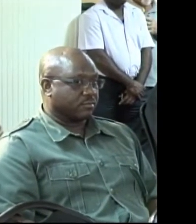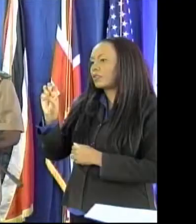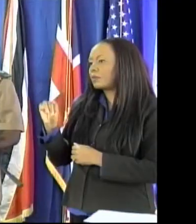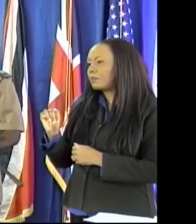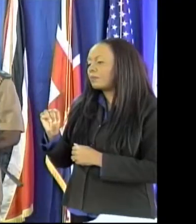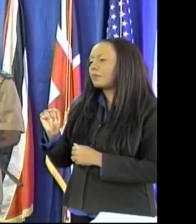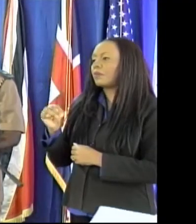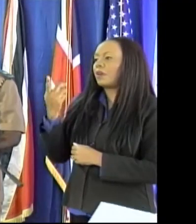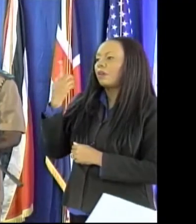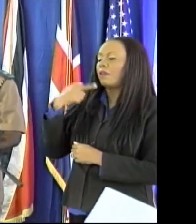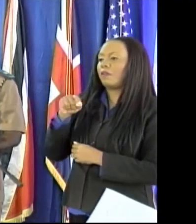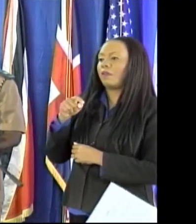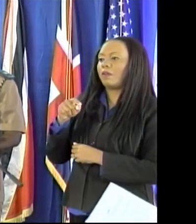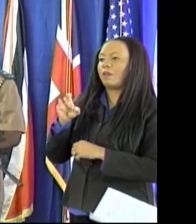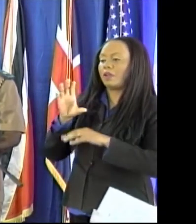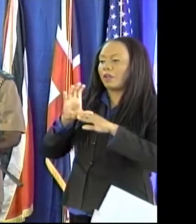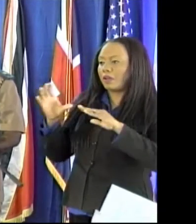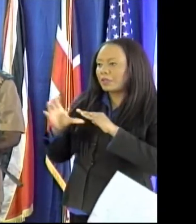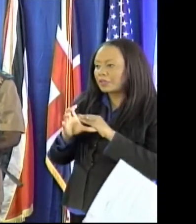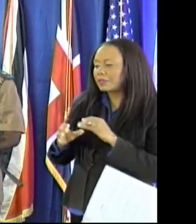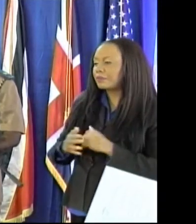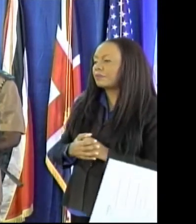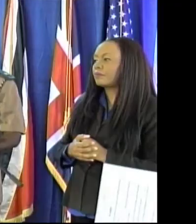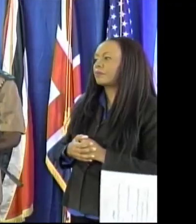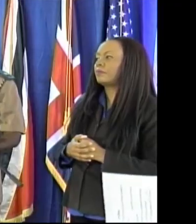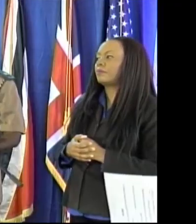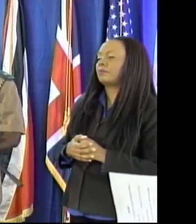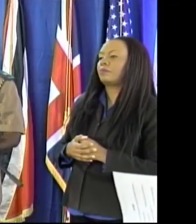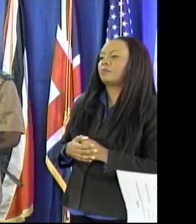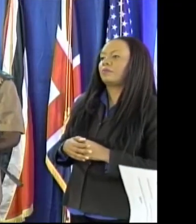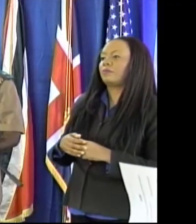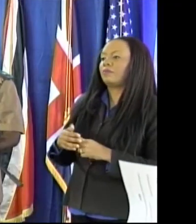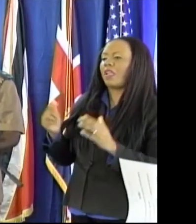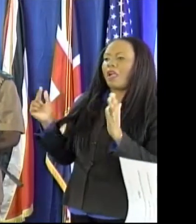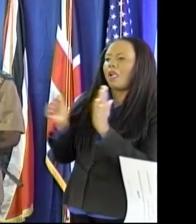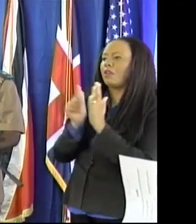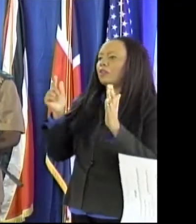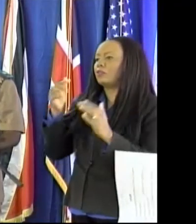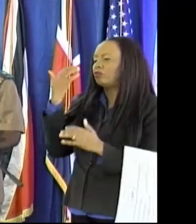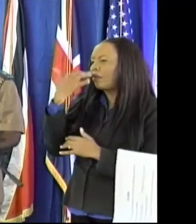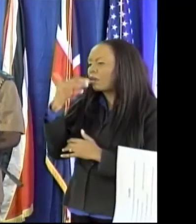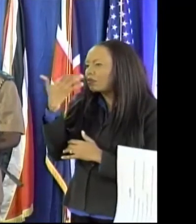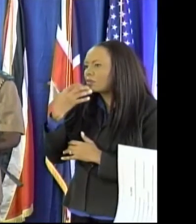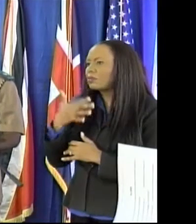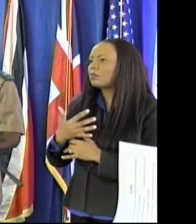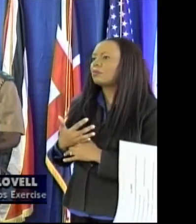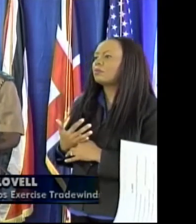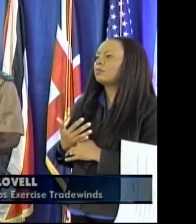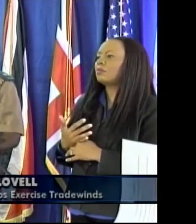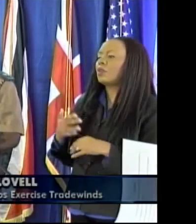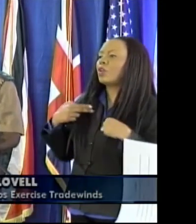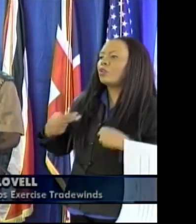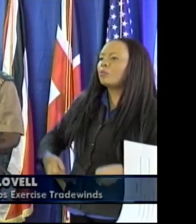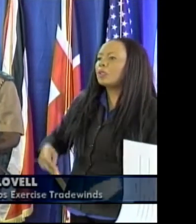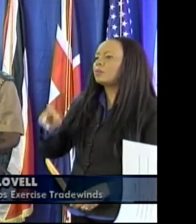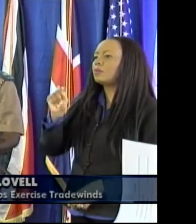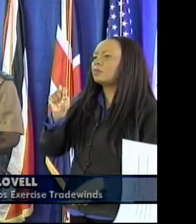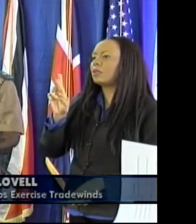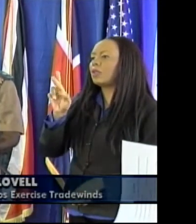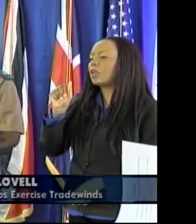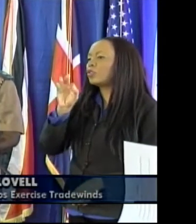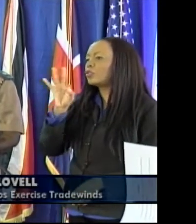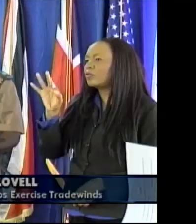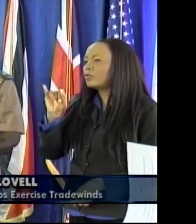hemisphere. The scourge of illegal drugs, illegal arms and human trafficking are some of the familiar issues for